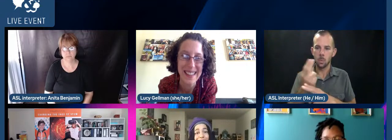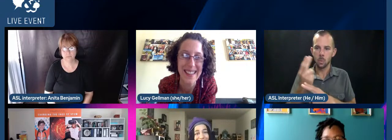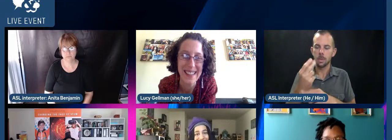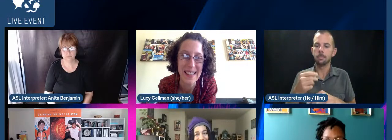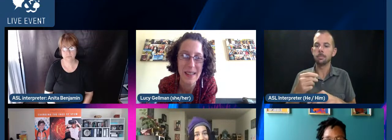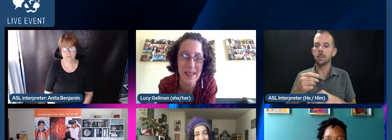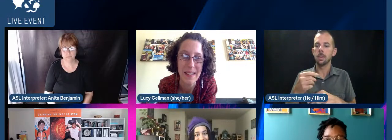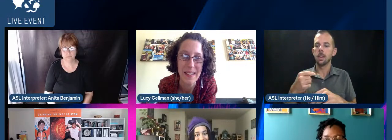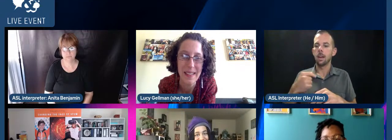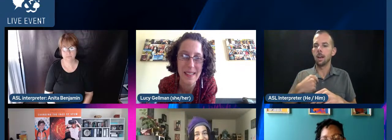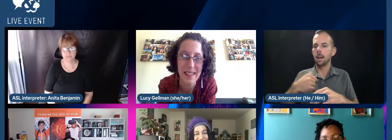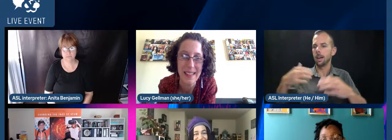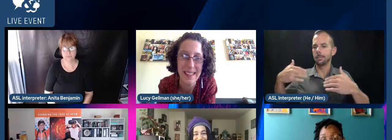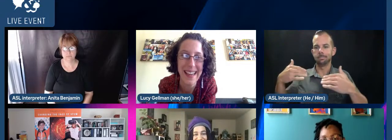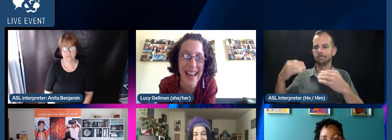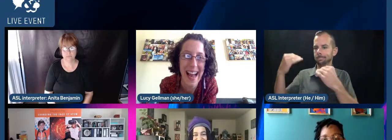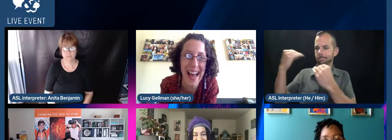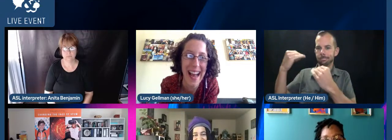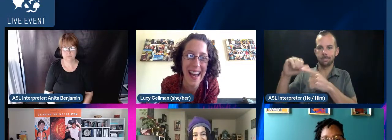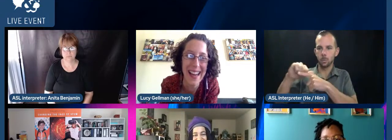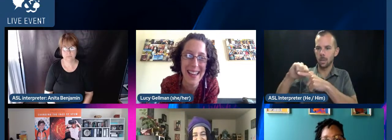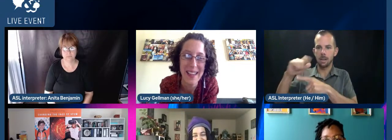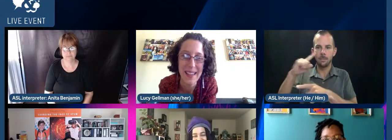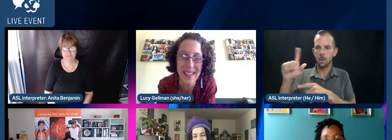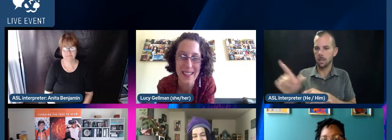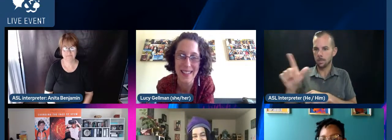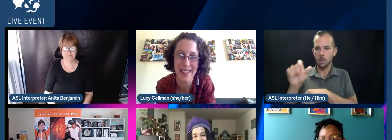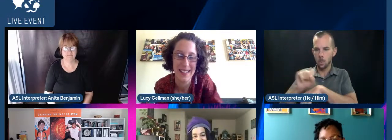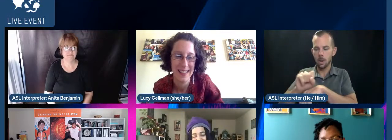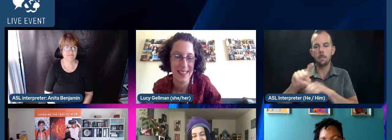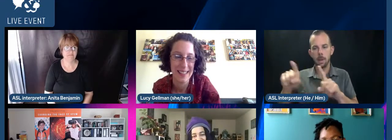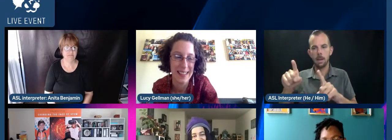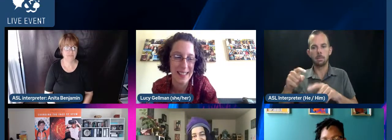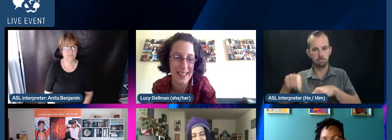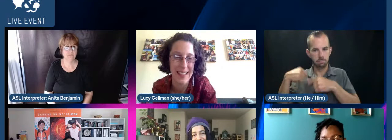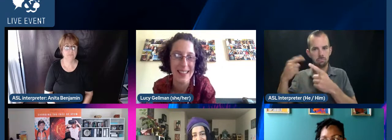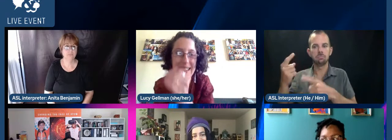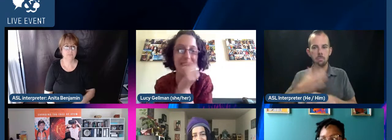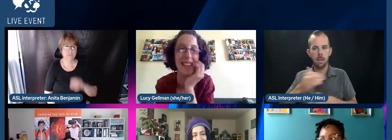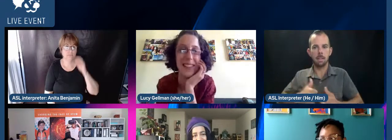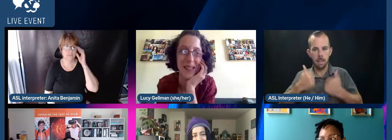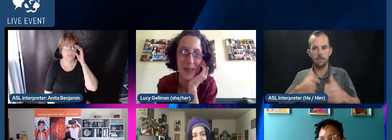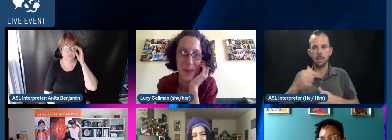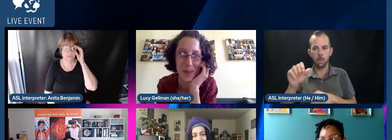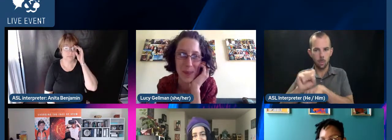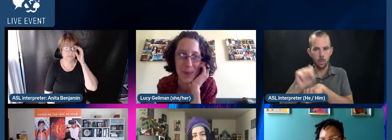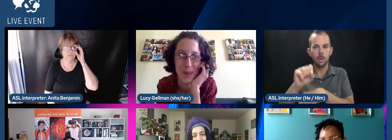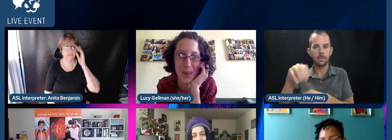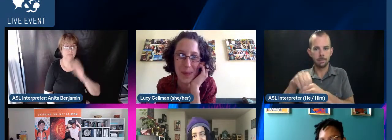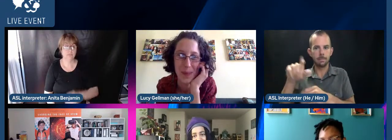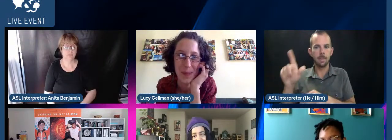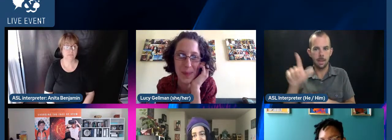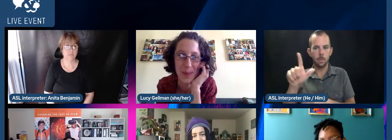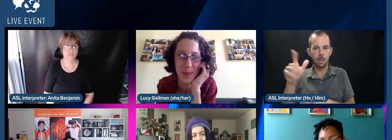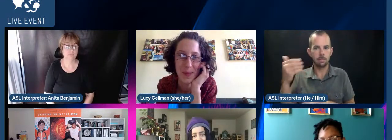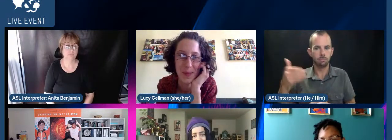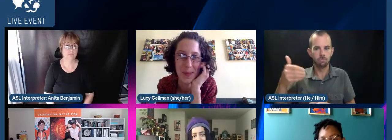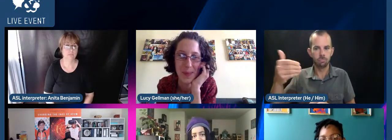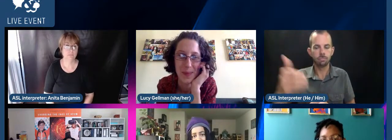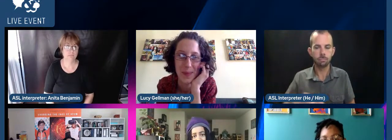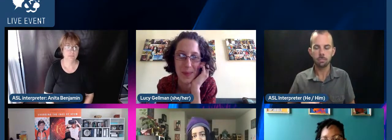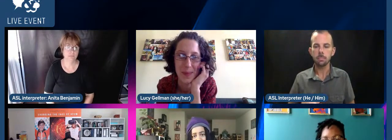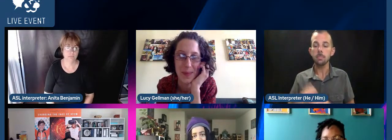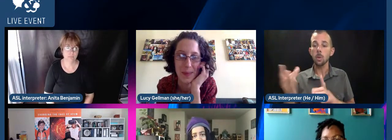So citation, it will be done. In terms of baseline, I think that one of the biggest barriers